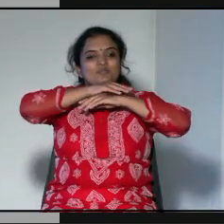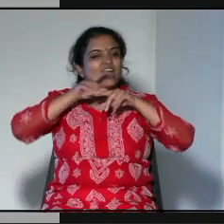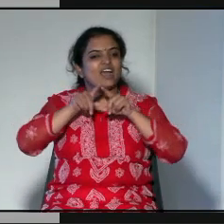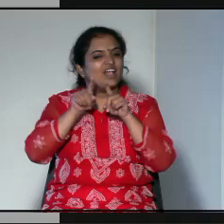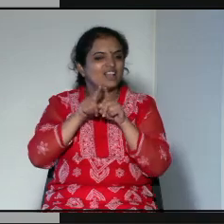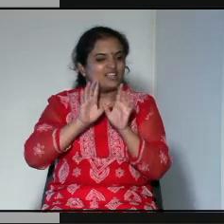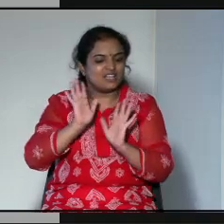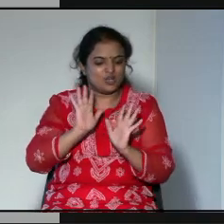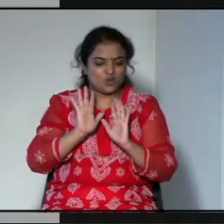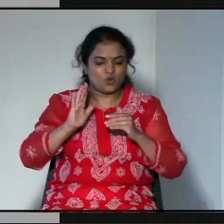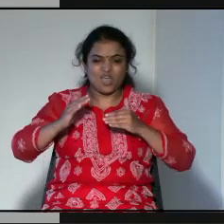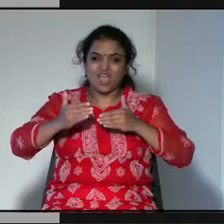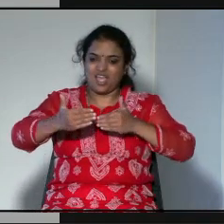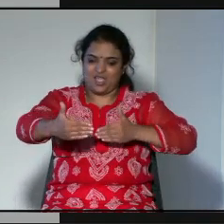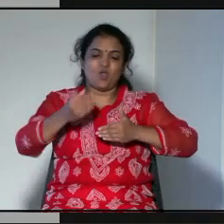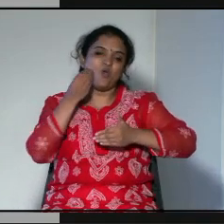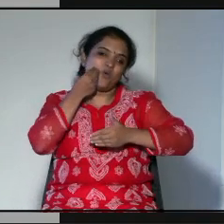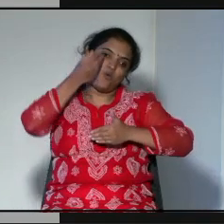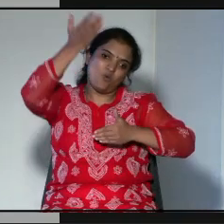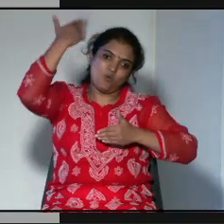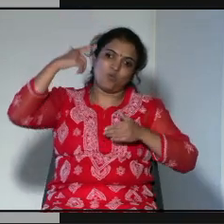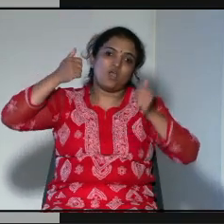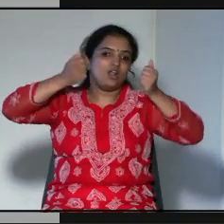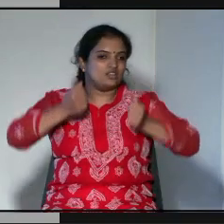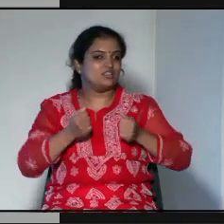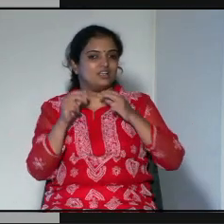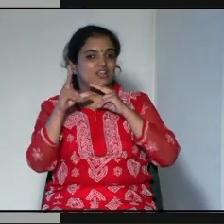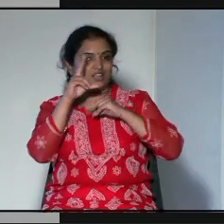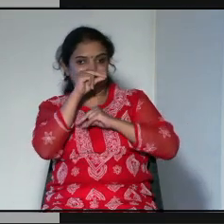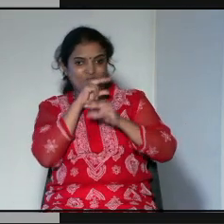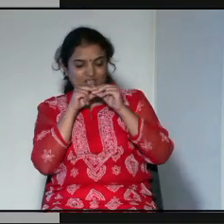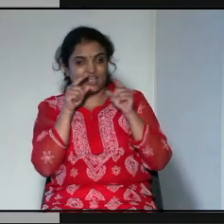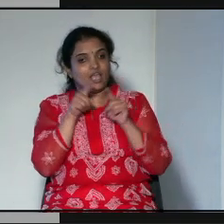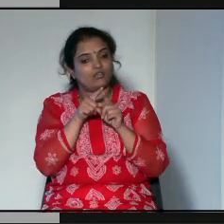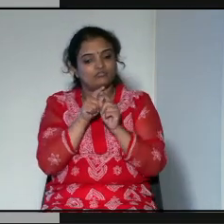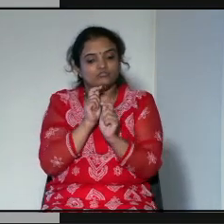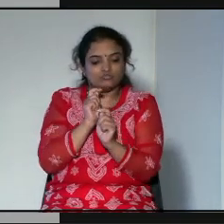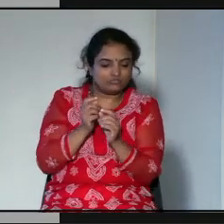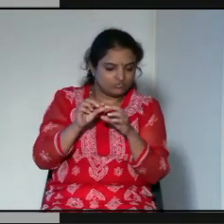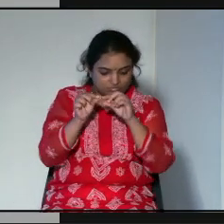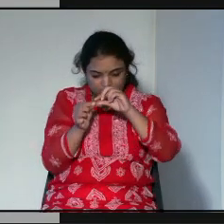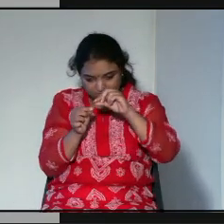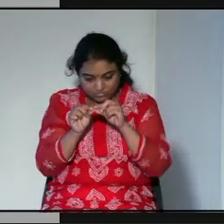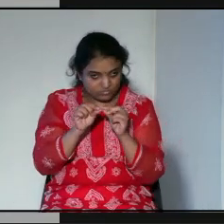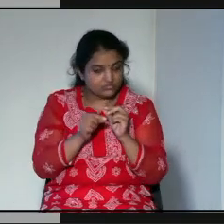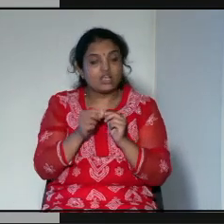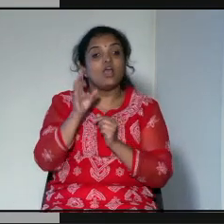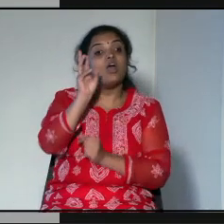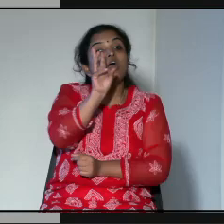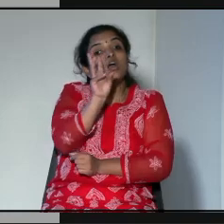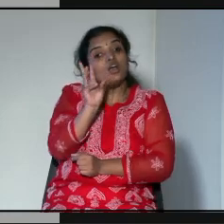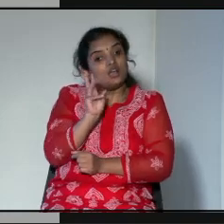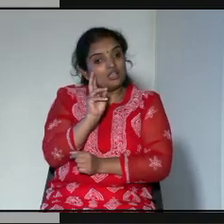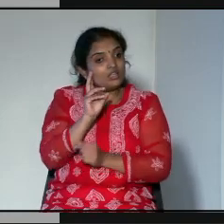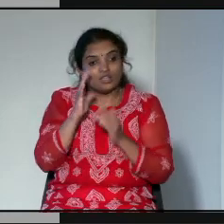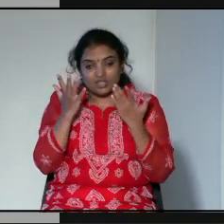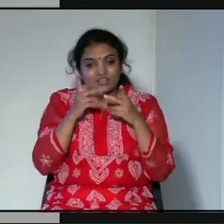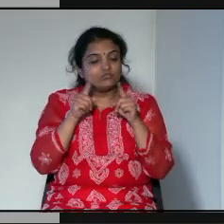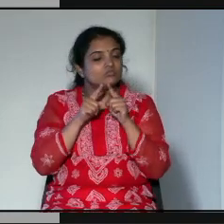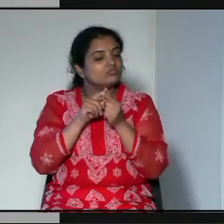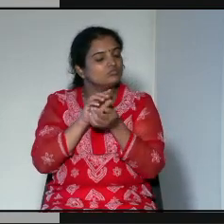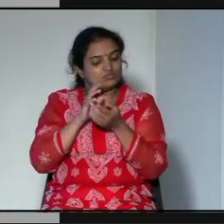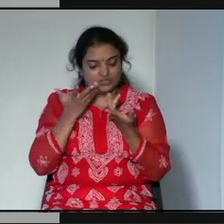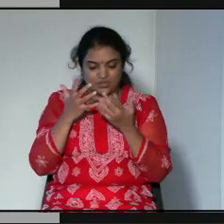a studio and workplace. Okay. Third would come the covering of the intricately finished